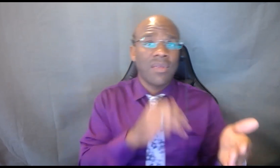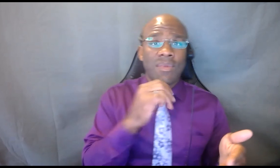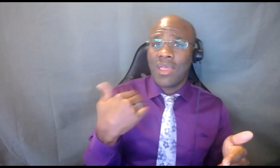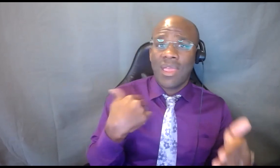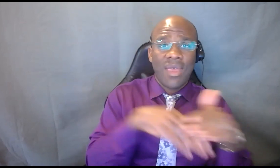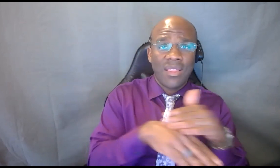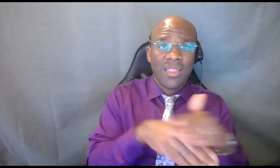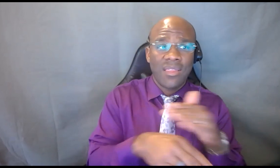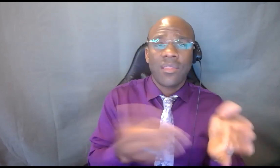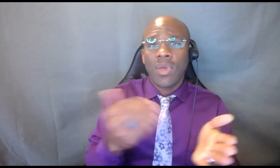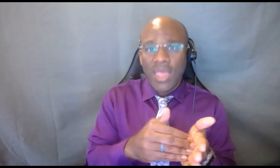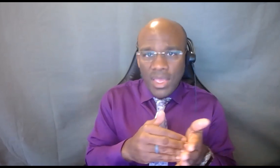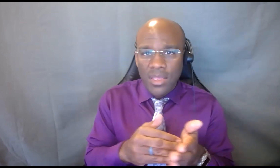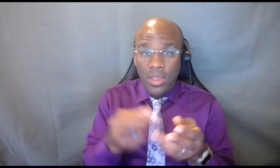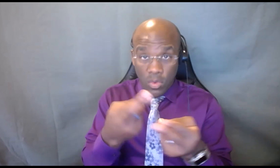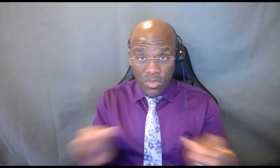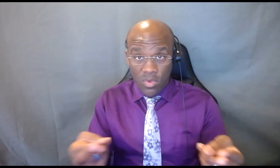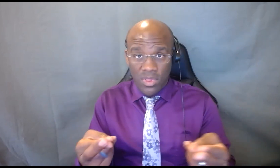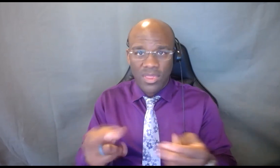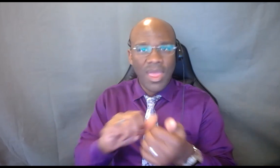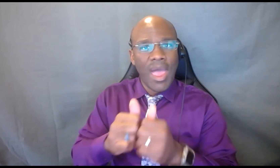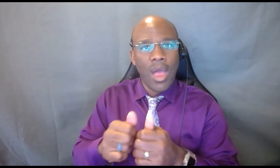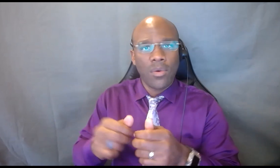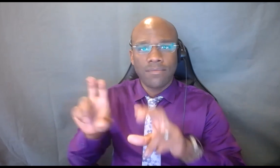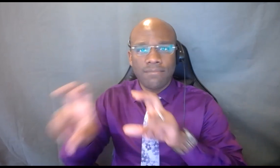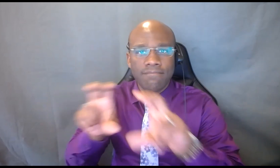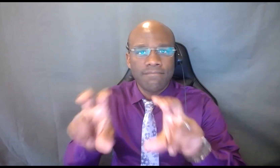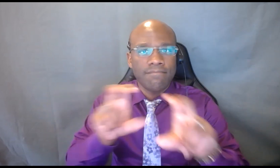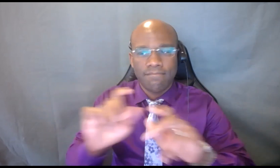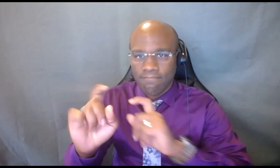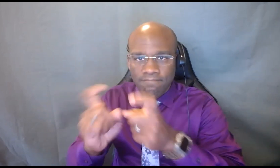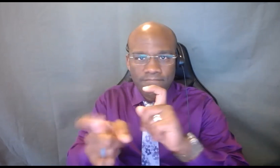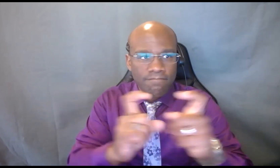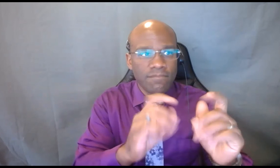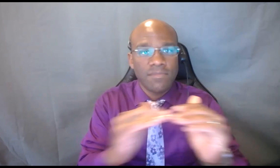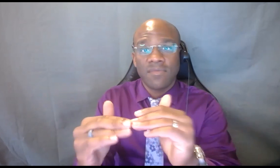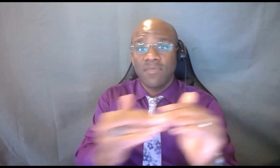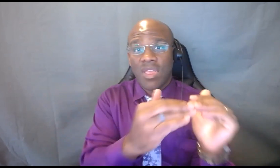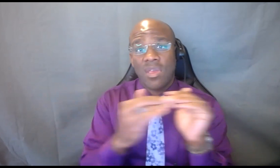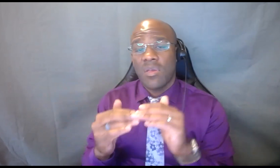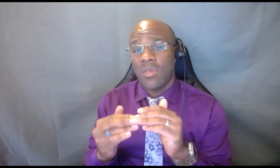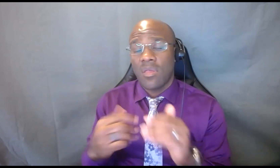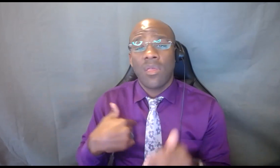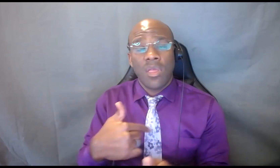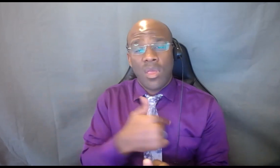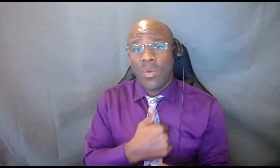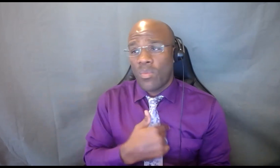allocation of resources that we see today happening. And we are dealing with this